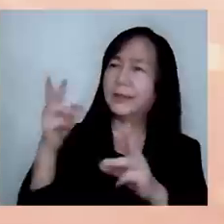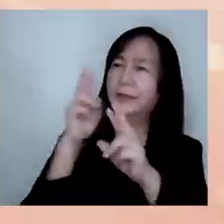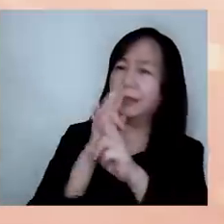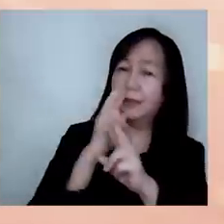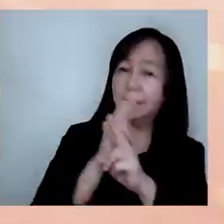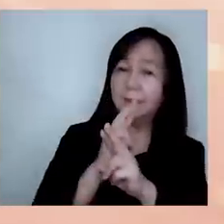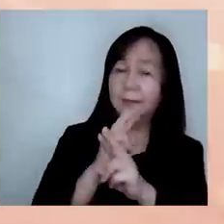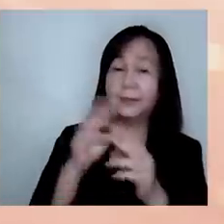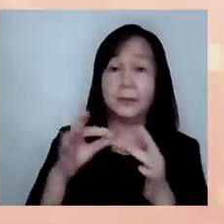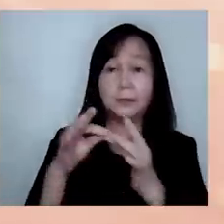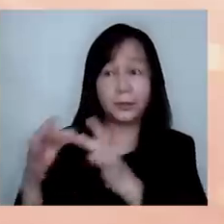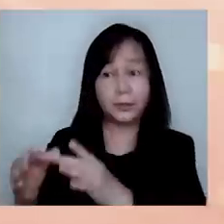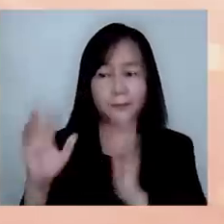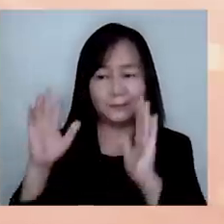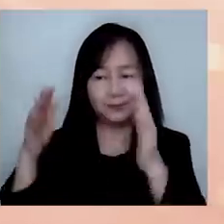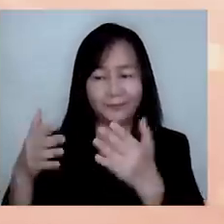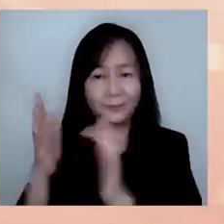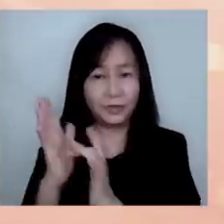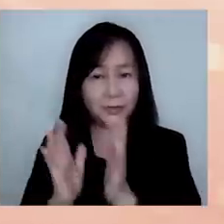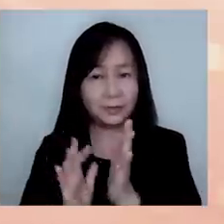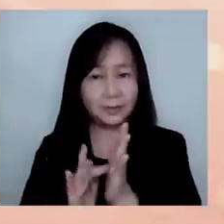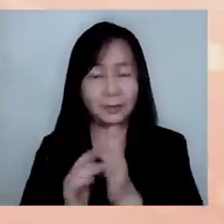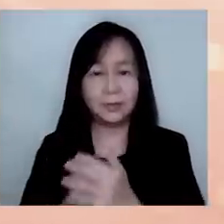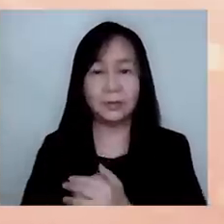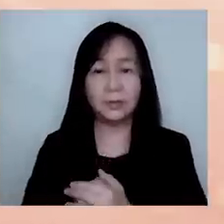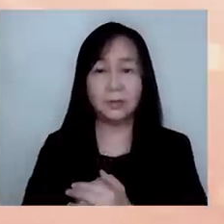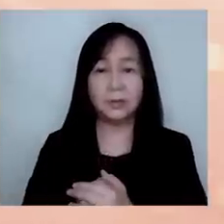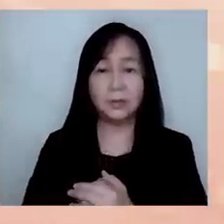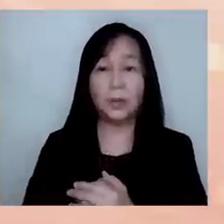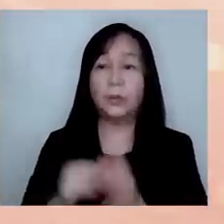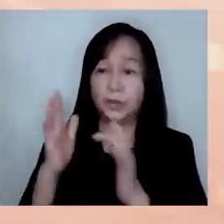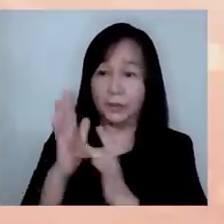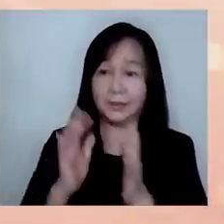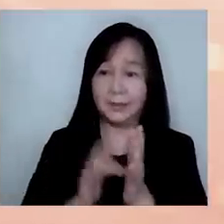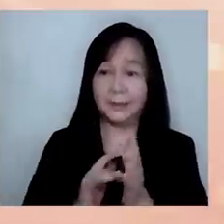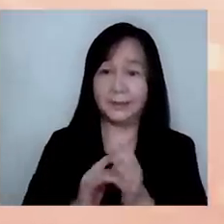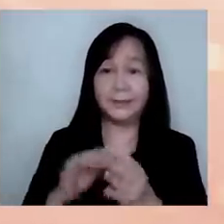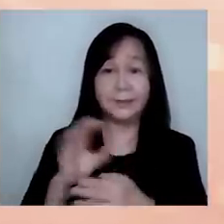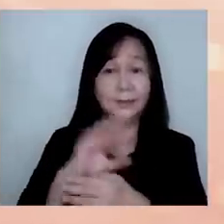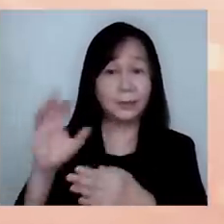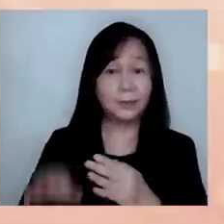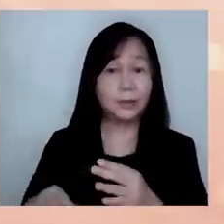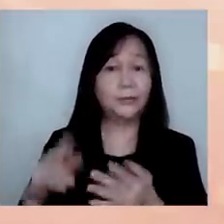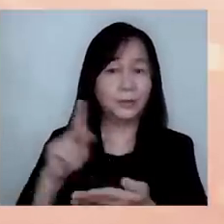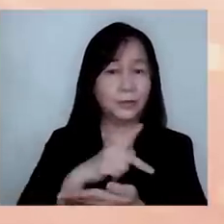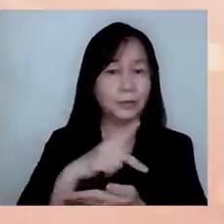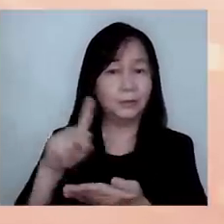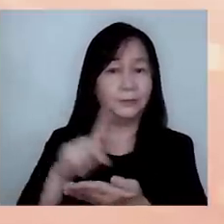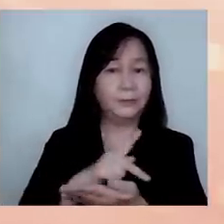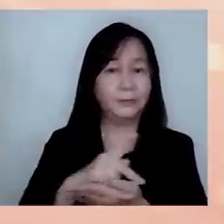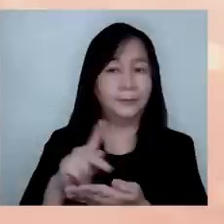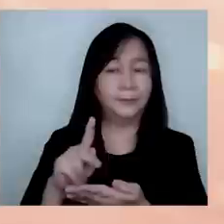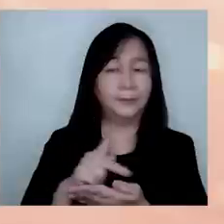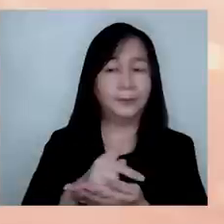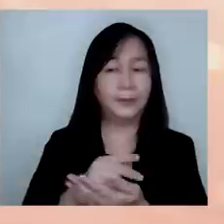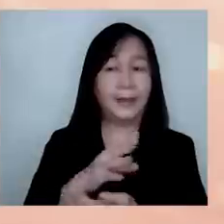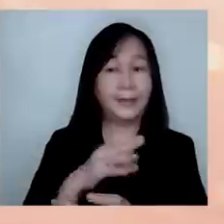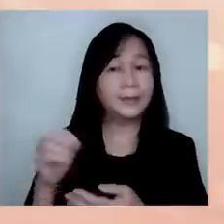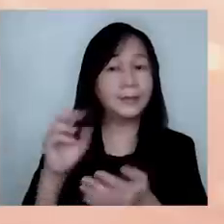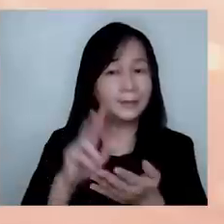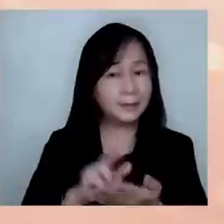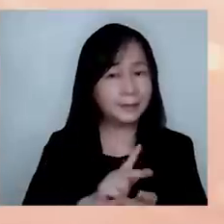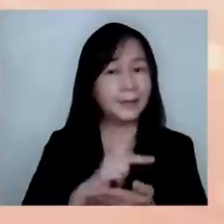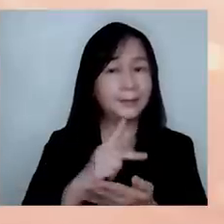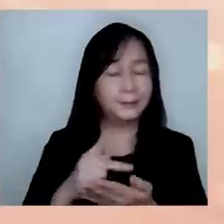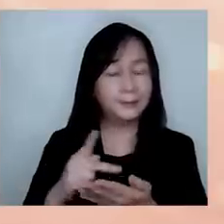so Jesus is the Fulfillment of the psalm and the psalm reads